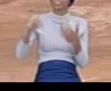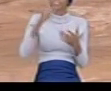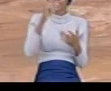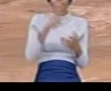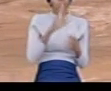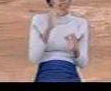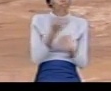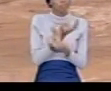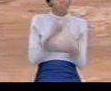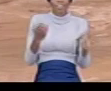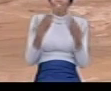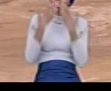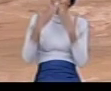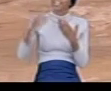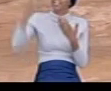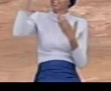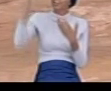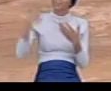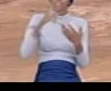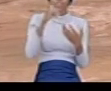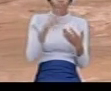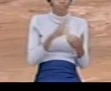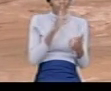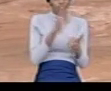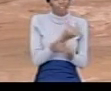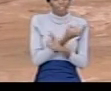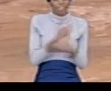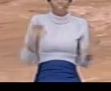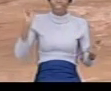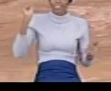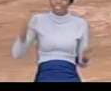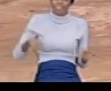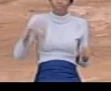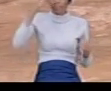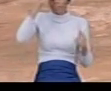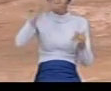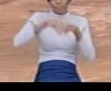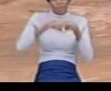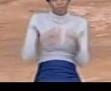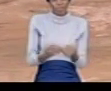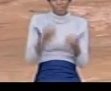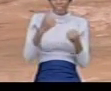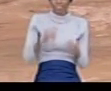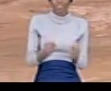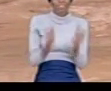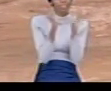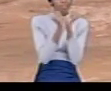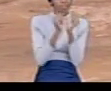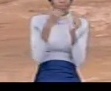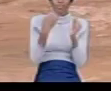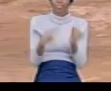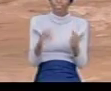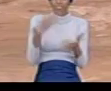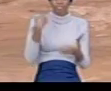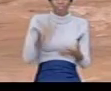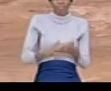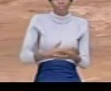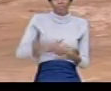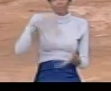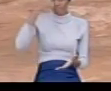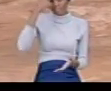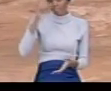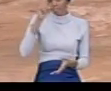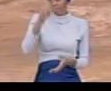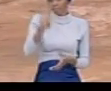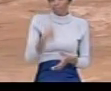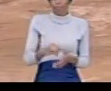you're free. Thank God, you're free. Yes, he broke the bars of prison for